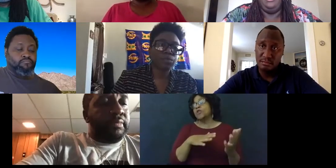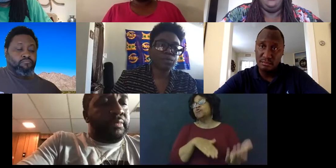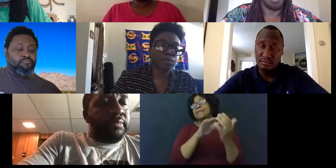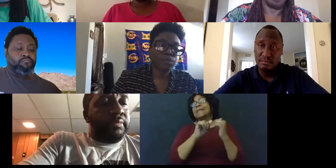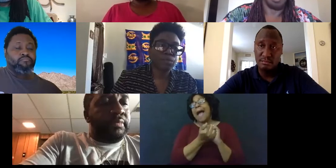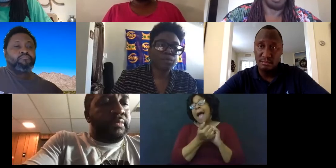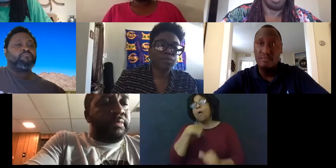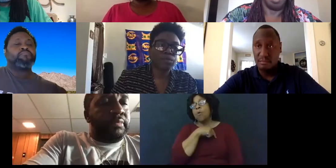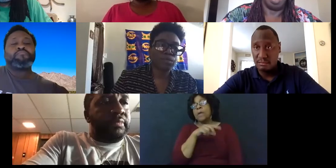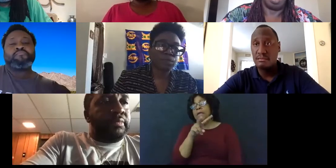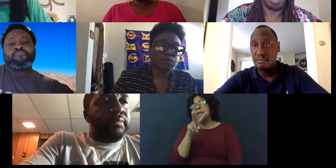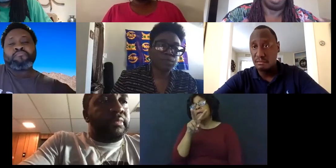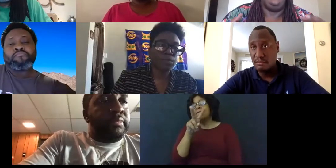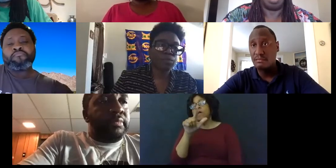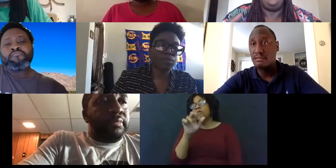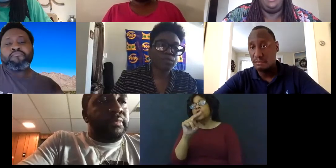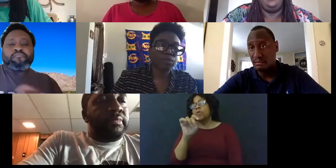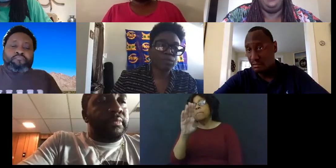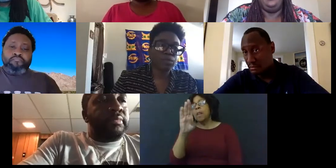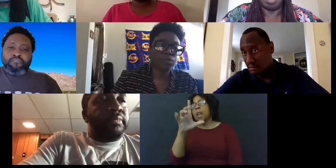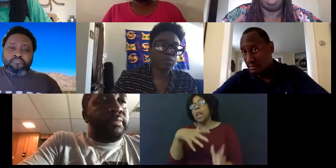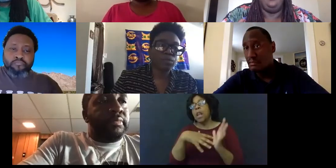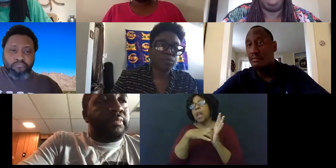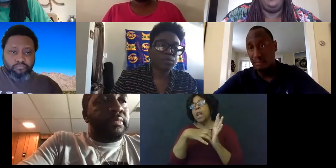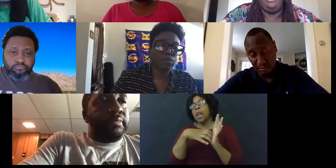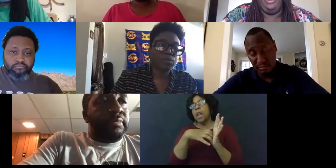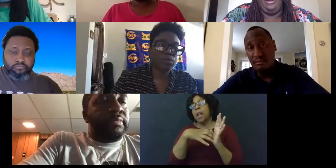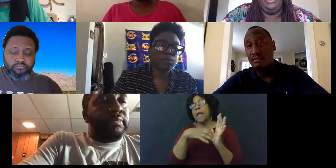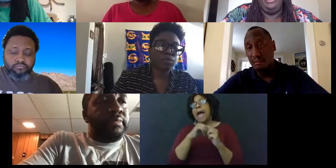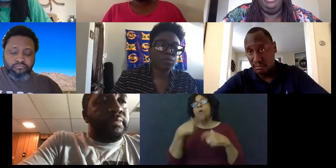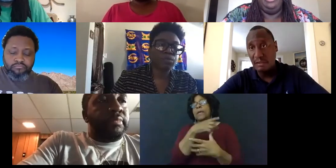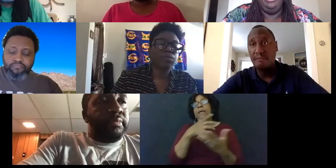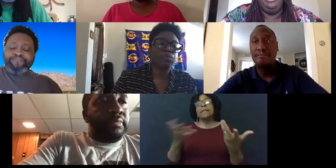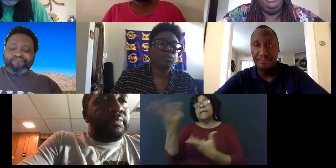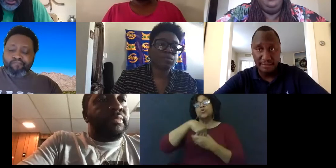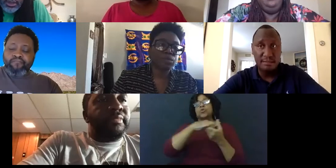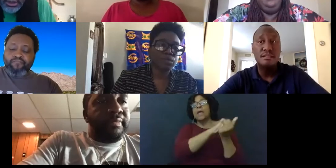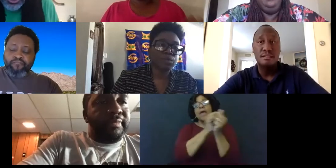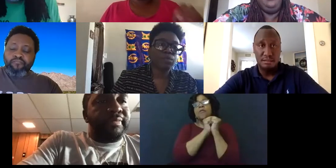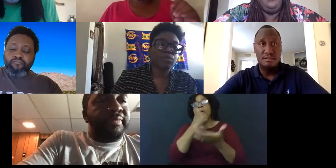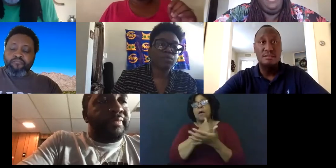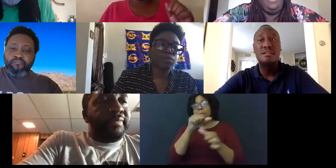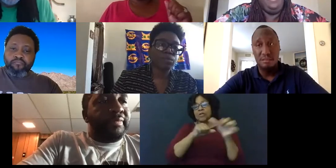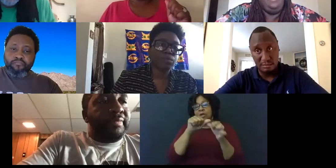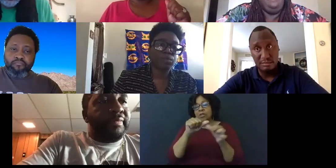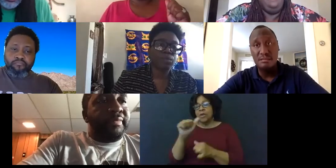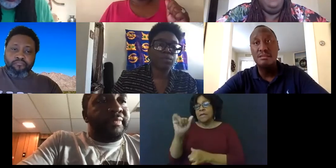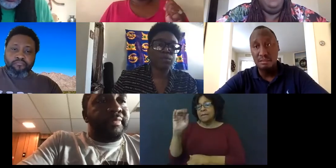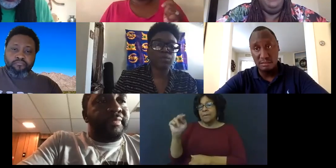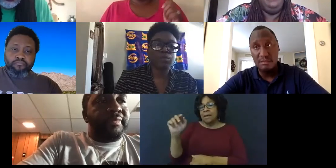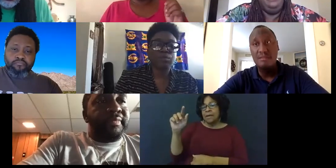vulnerable, in which we can come together to help one another out. Great. Imani, do you have anything